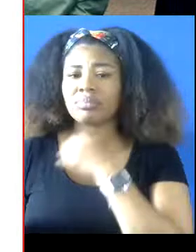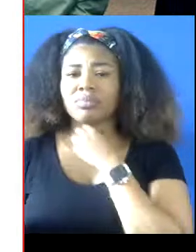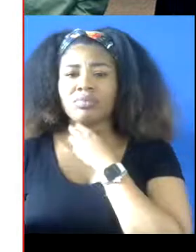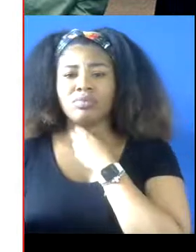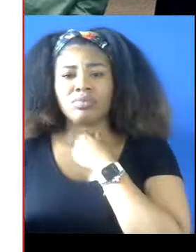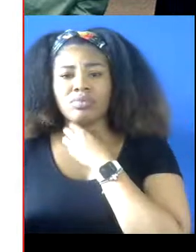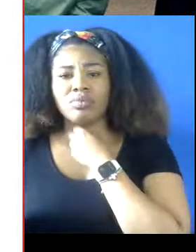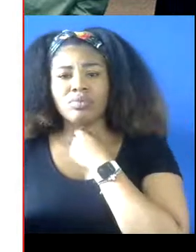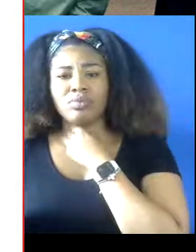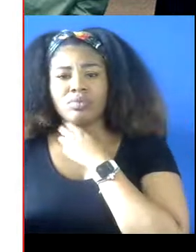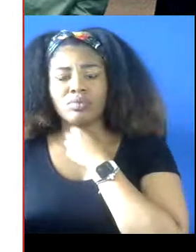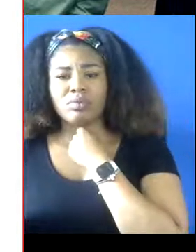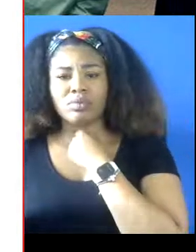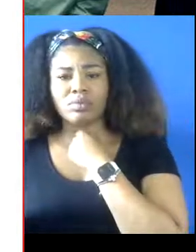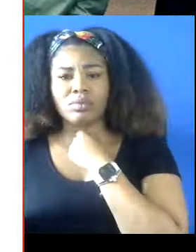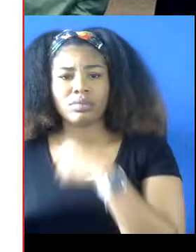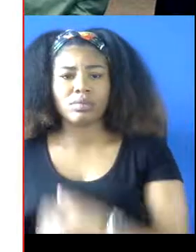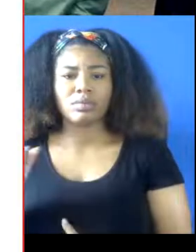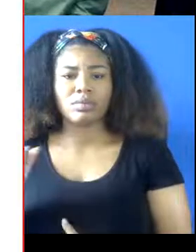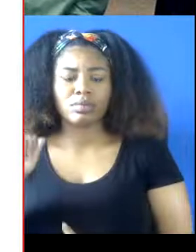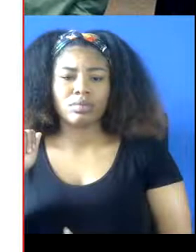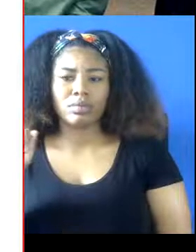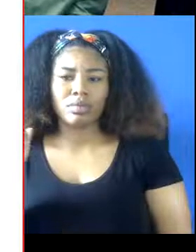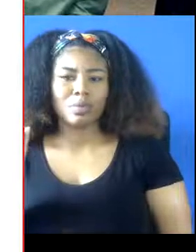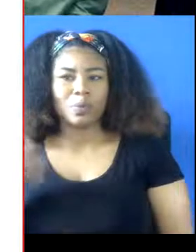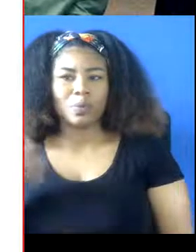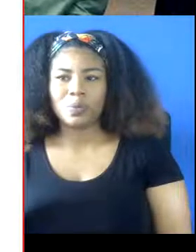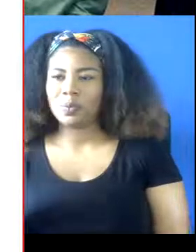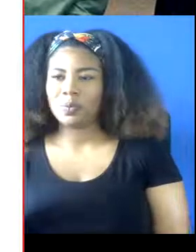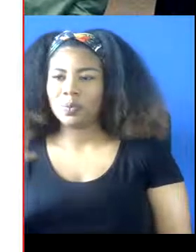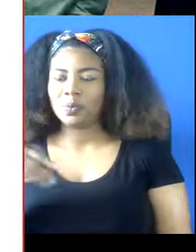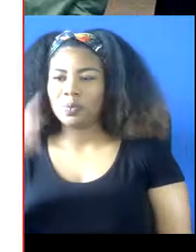we've come from a long way from